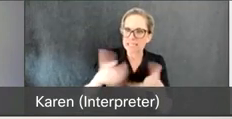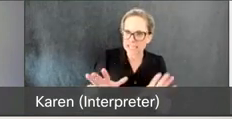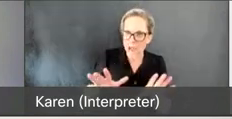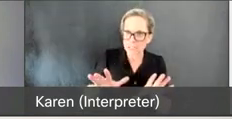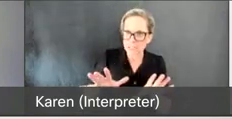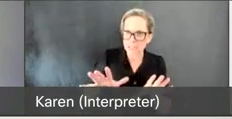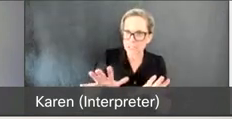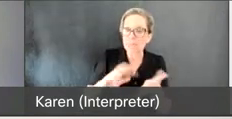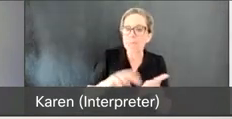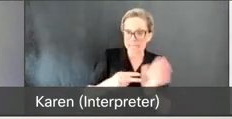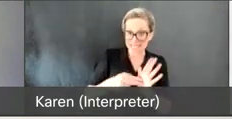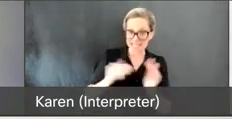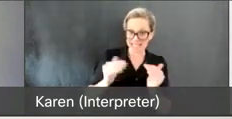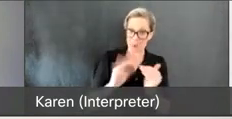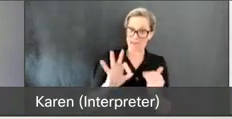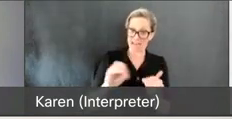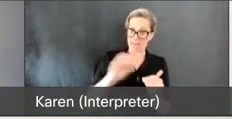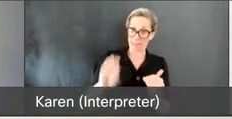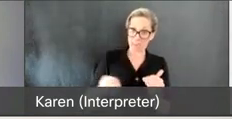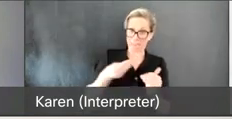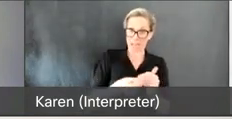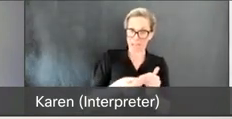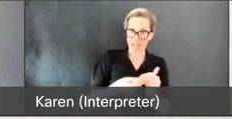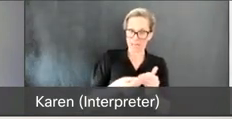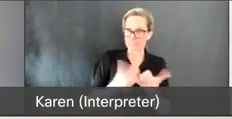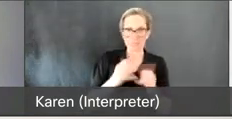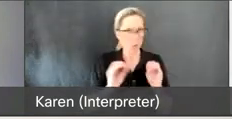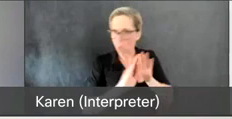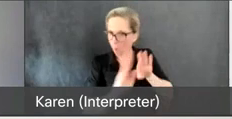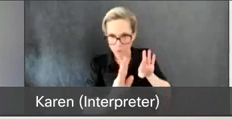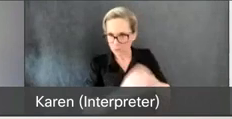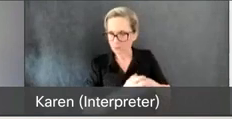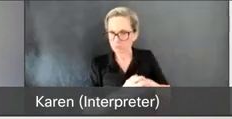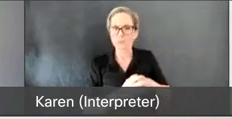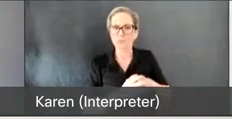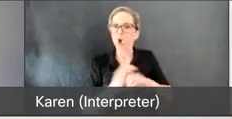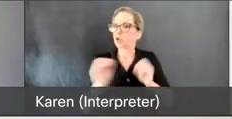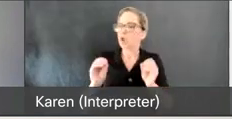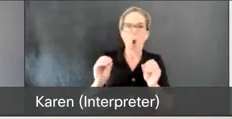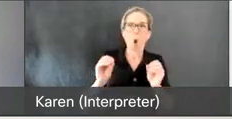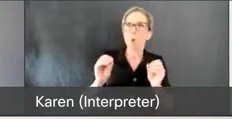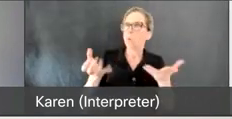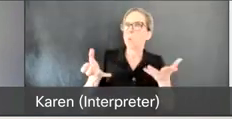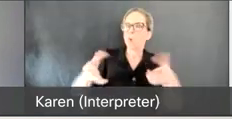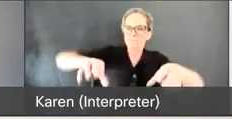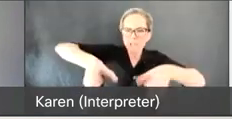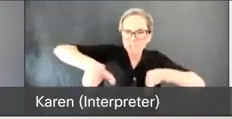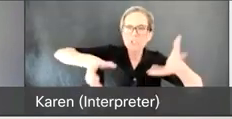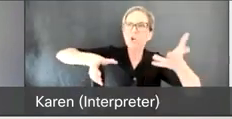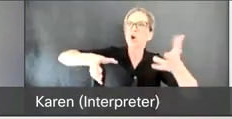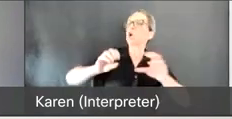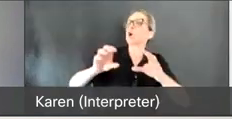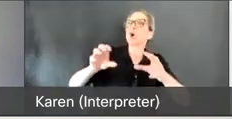here we are at 90%, and you don't have walls. You have none of the fixtures, you have none of the cabinetry, none of